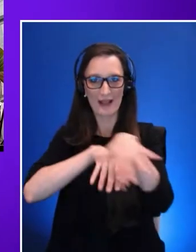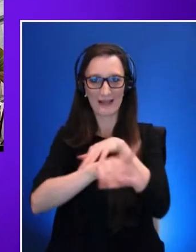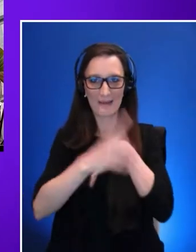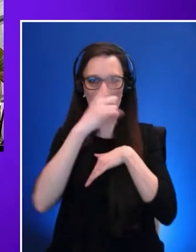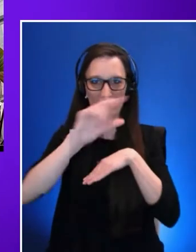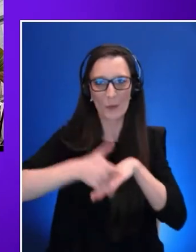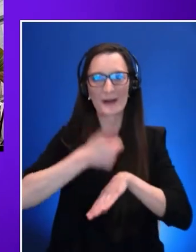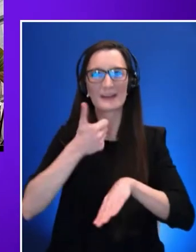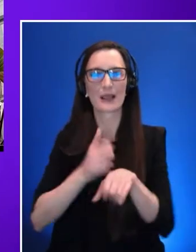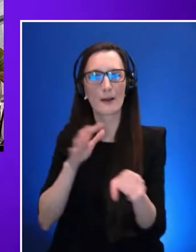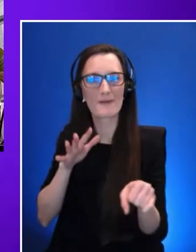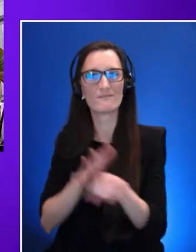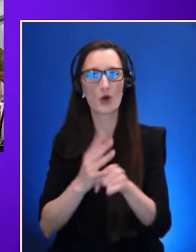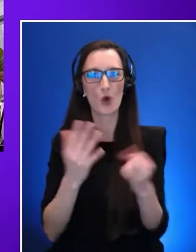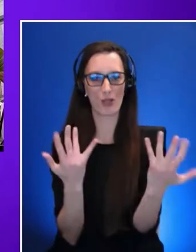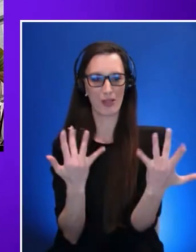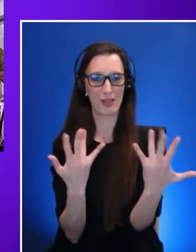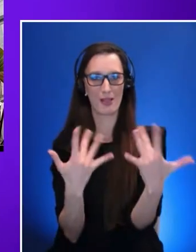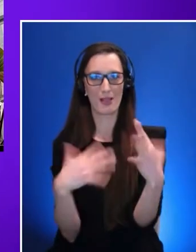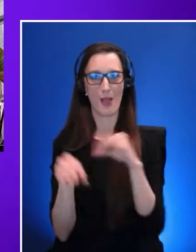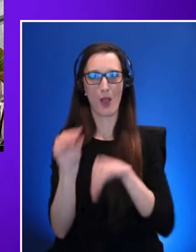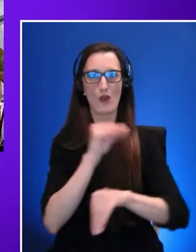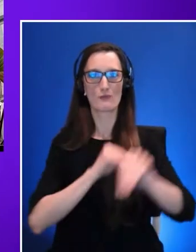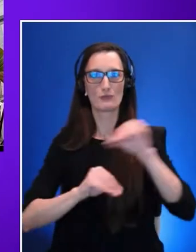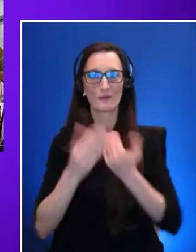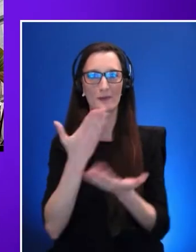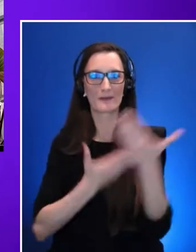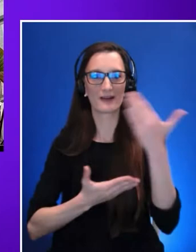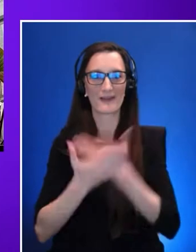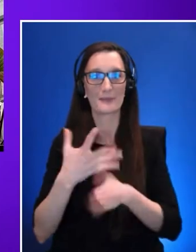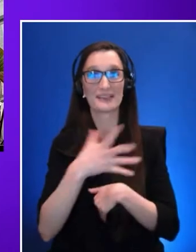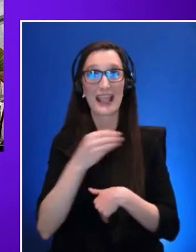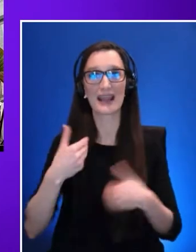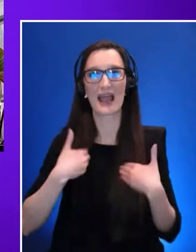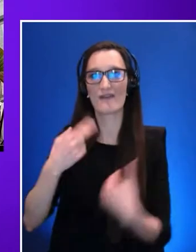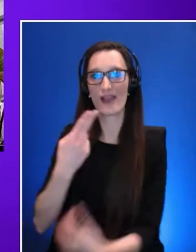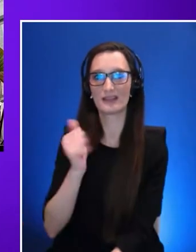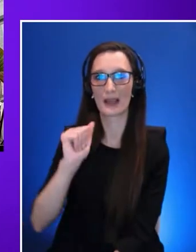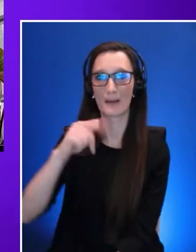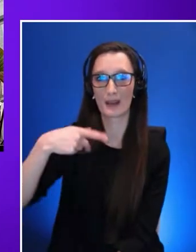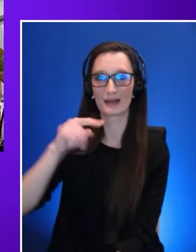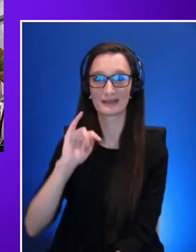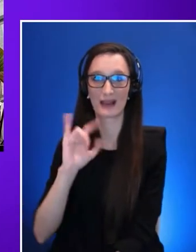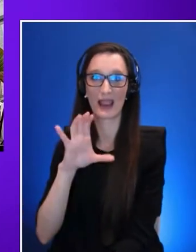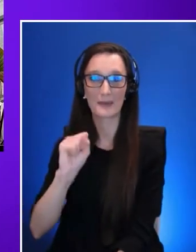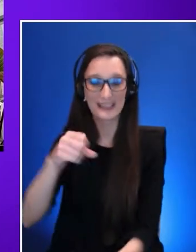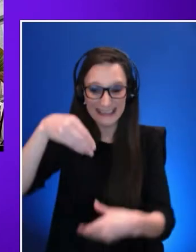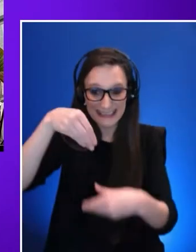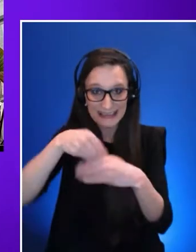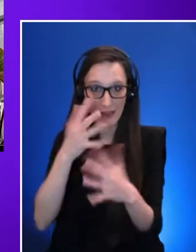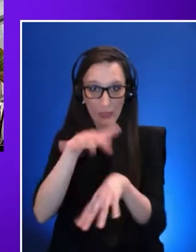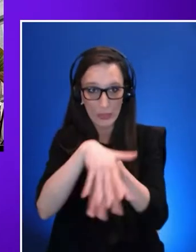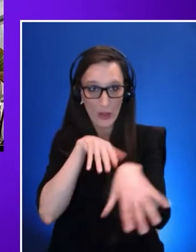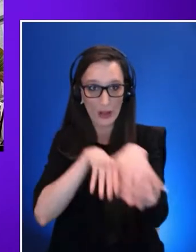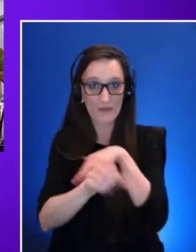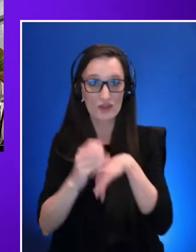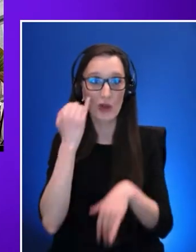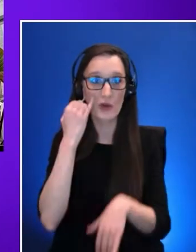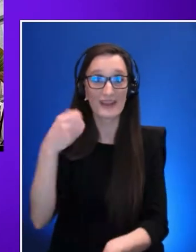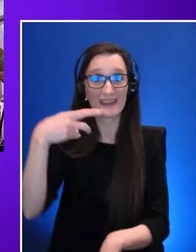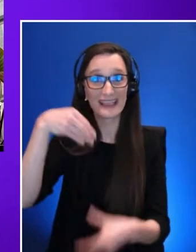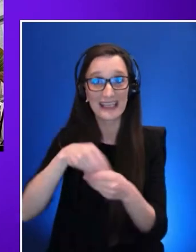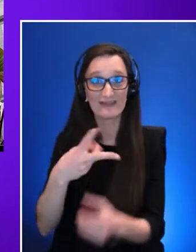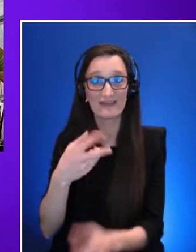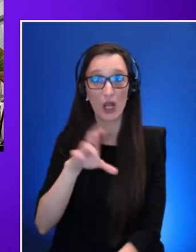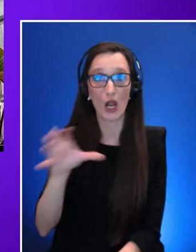their fingers and their hands, but they also have haptics in the gloves. So if you go to pick something up in VR, you